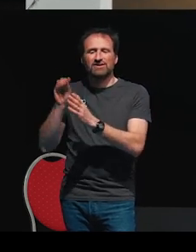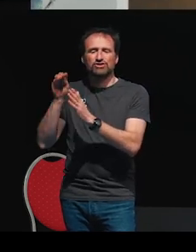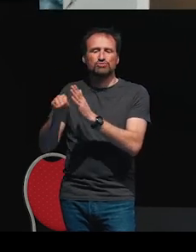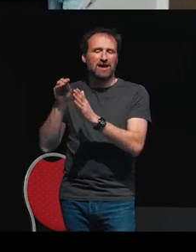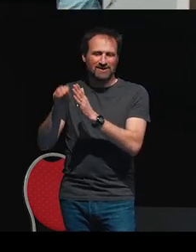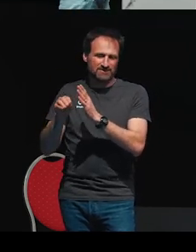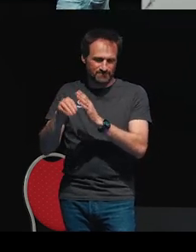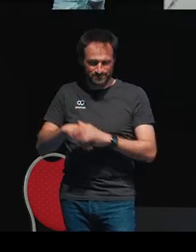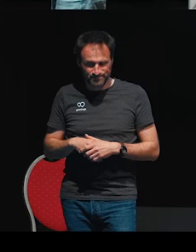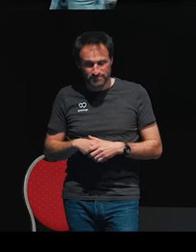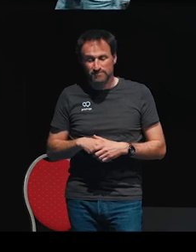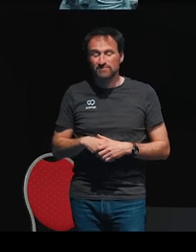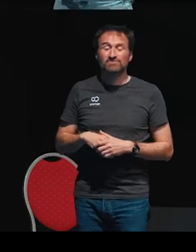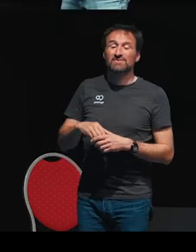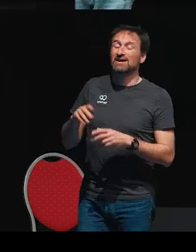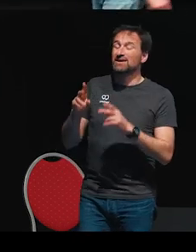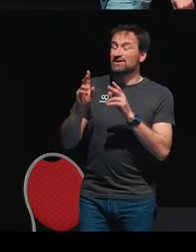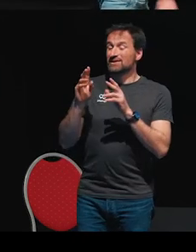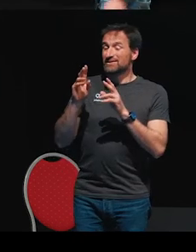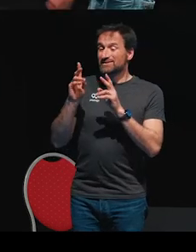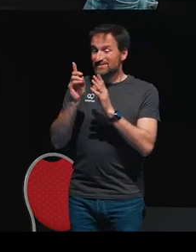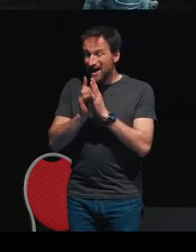Store data normalized.